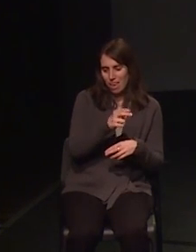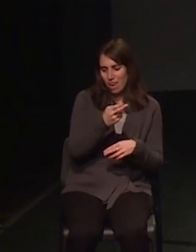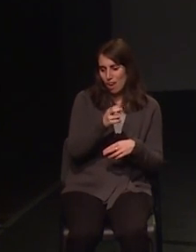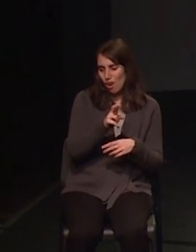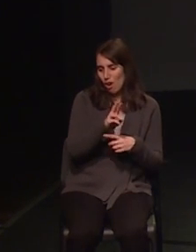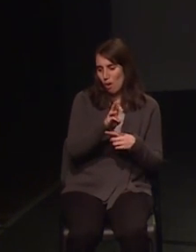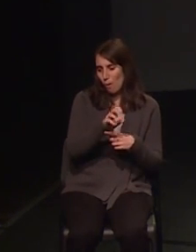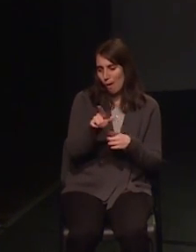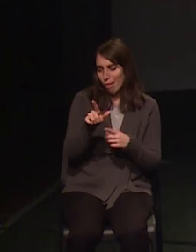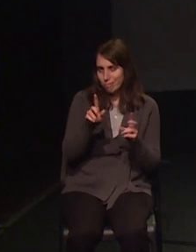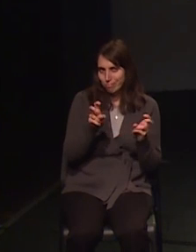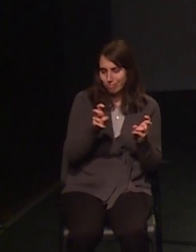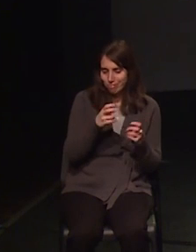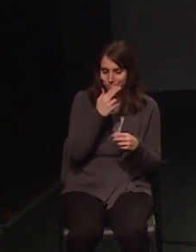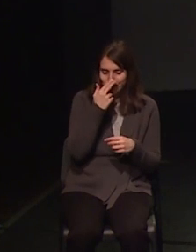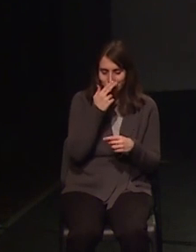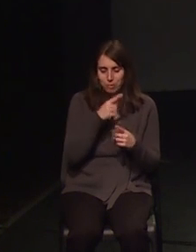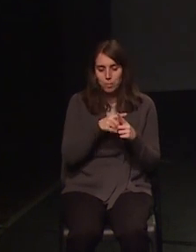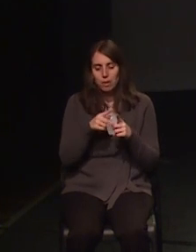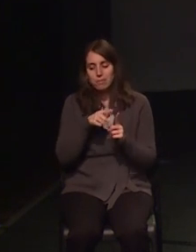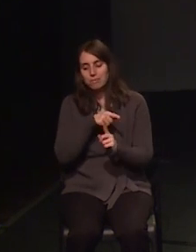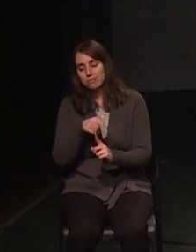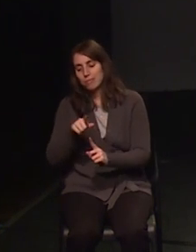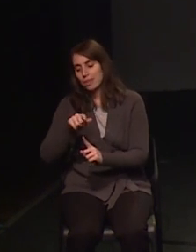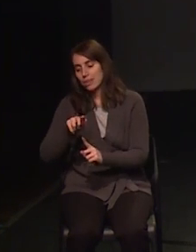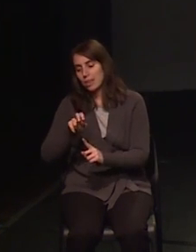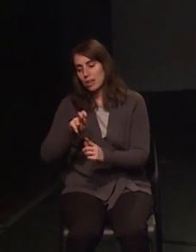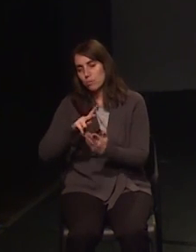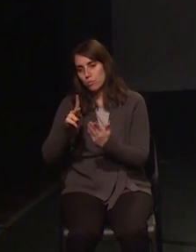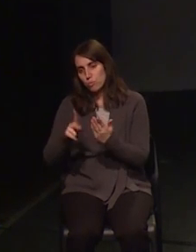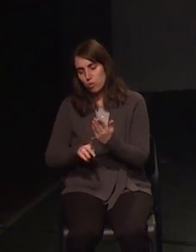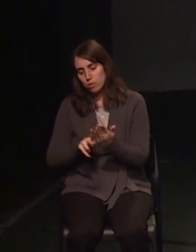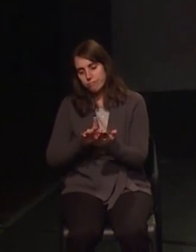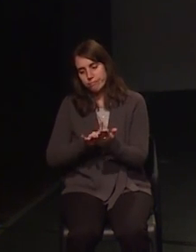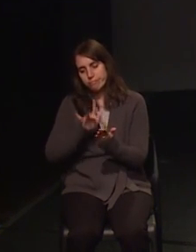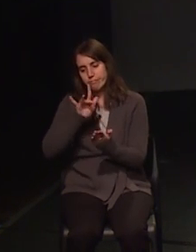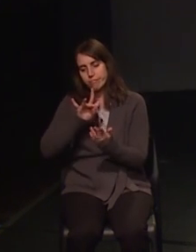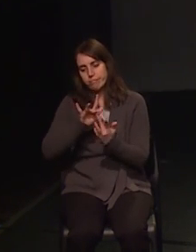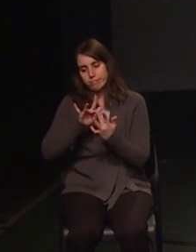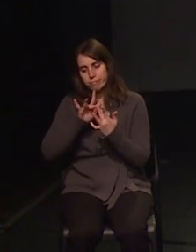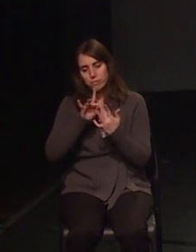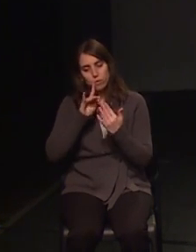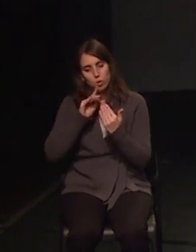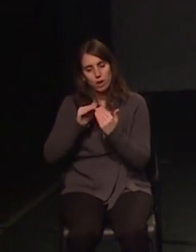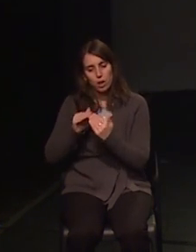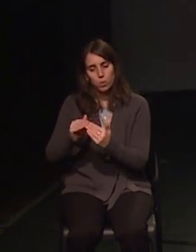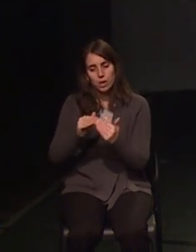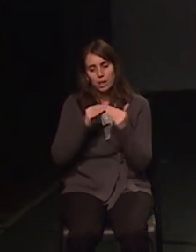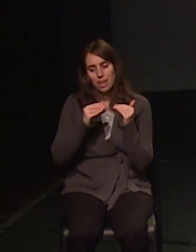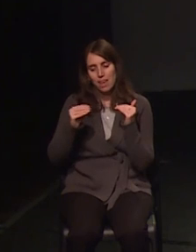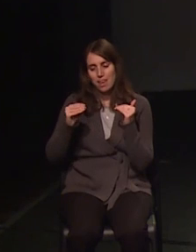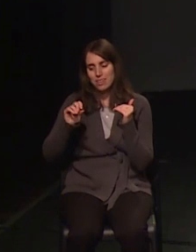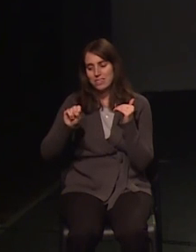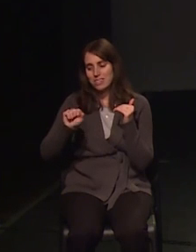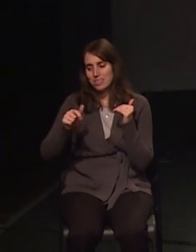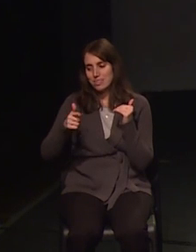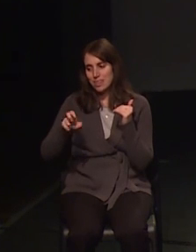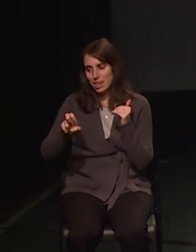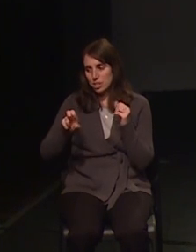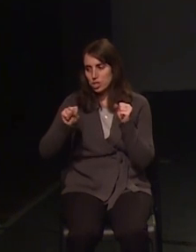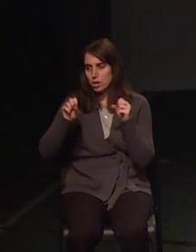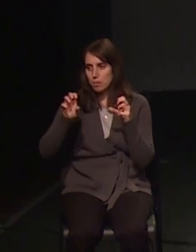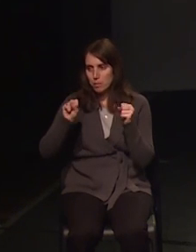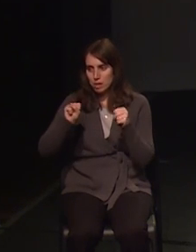Back to the Lane program, leveraging a network for equity, and Sage's amazing work on this with